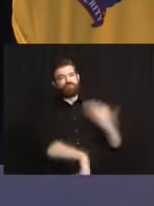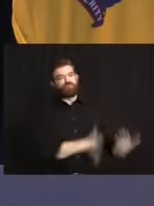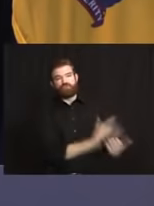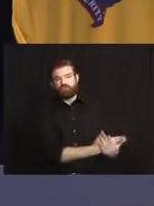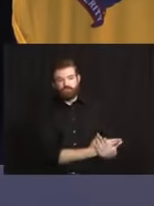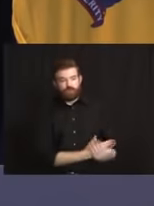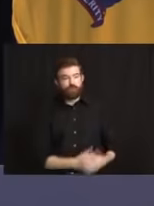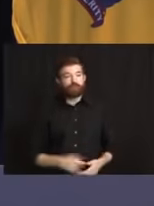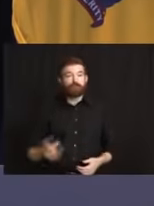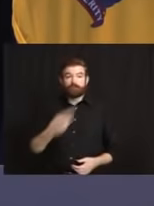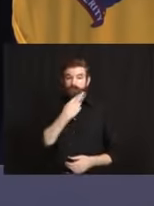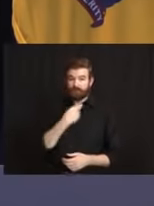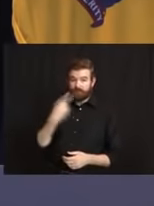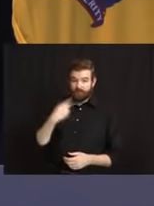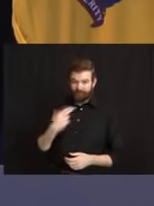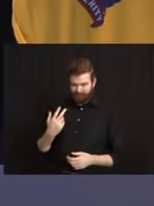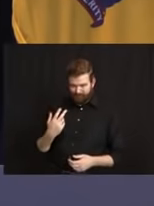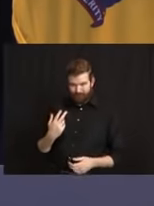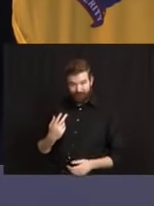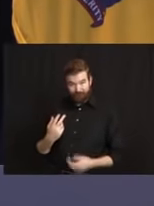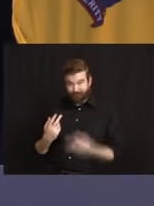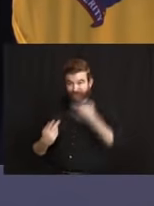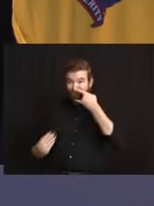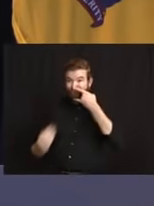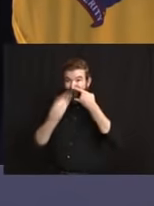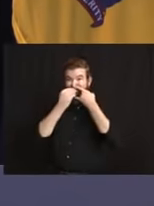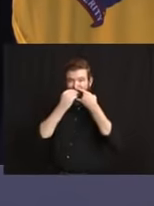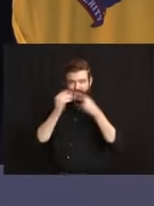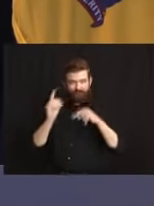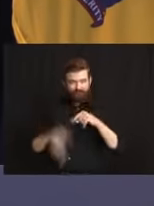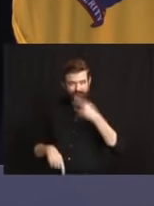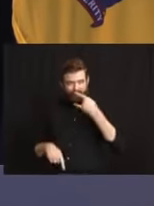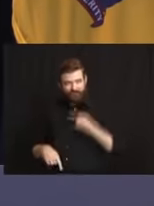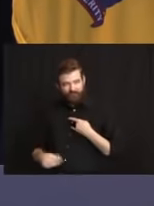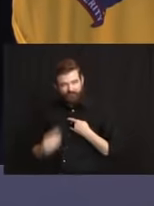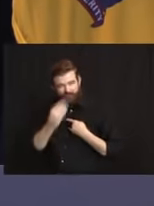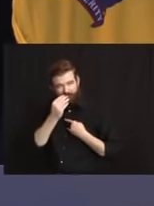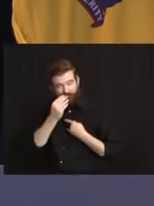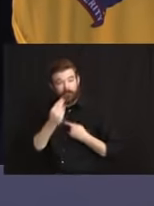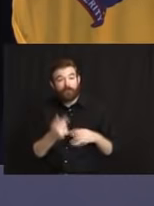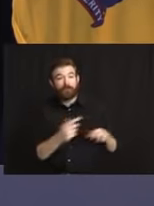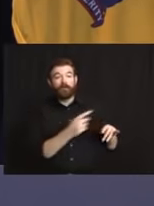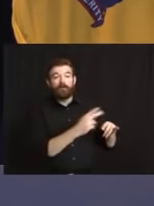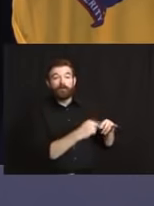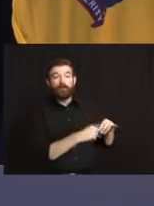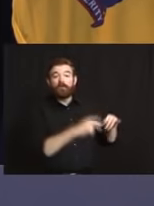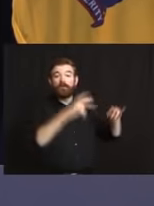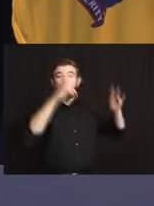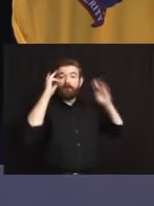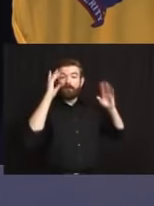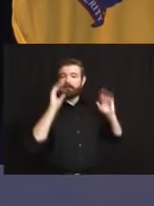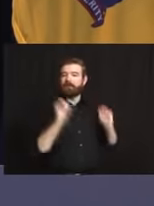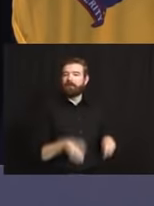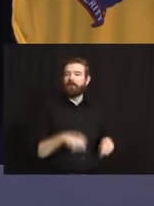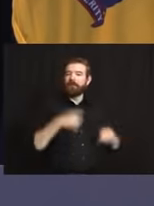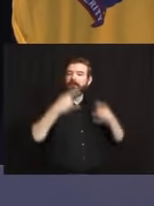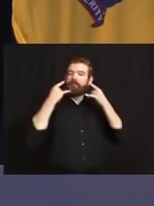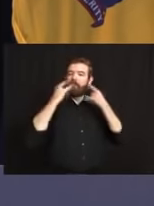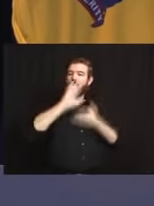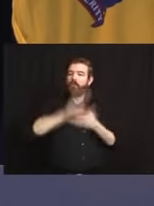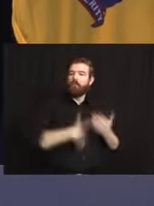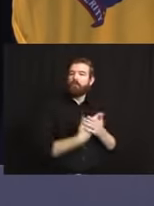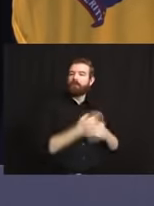or drink. And that's not the case in a nail salon or a barbershop right now. So it's a very different, both